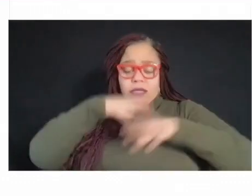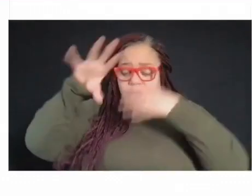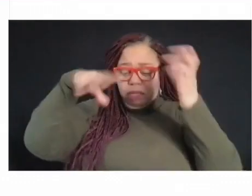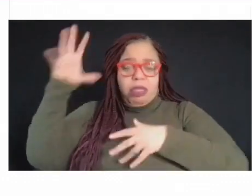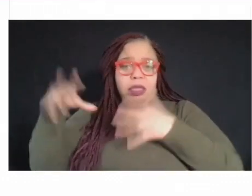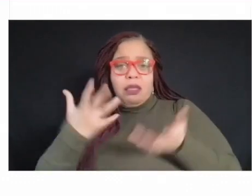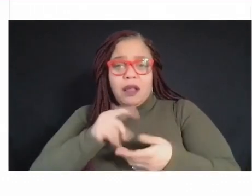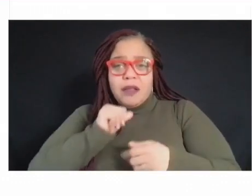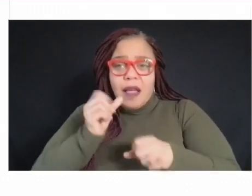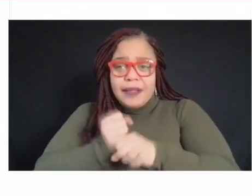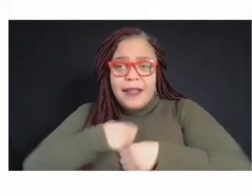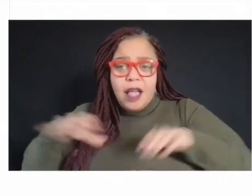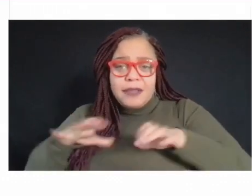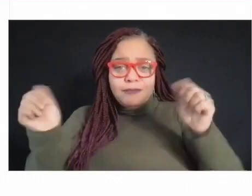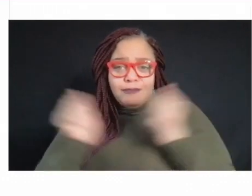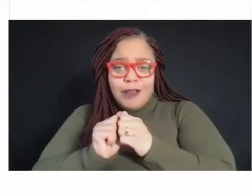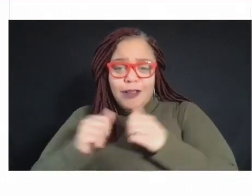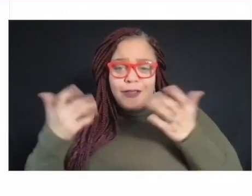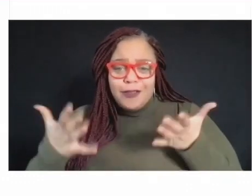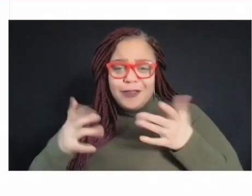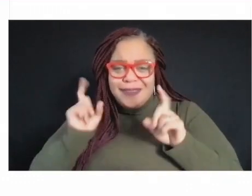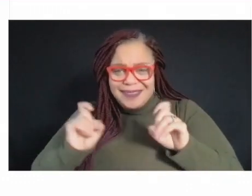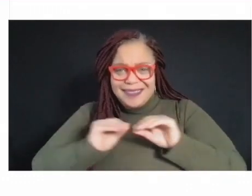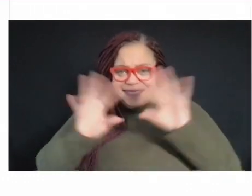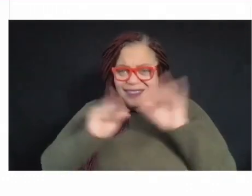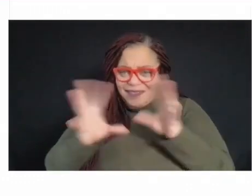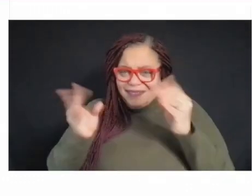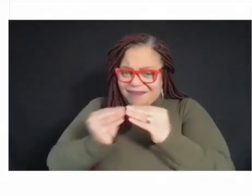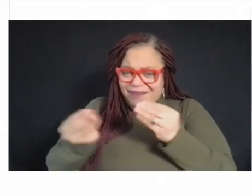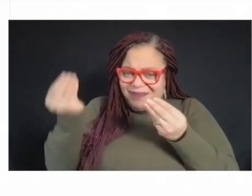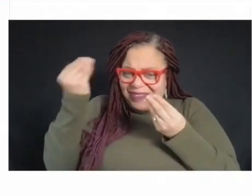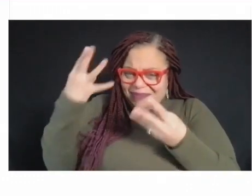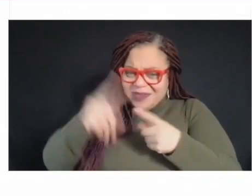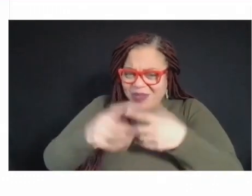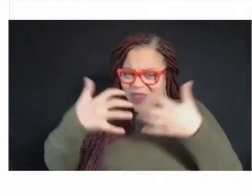more clarifying information to the public on masks when we